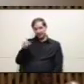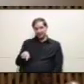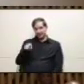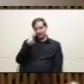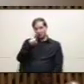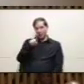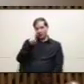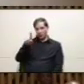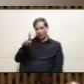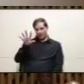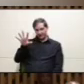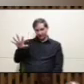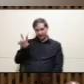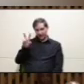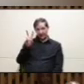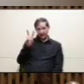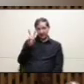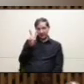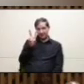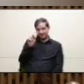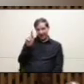115 including VAT, is the same thing.